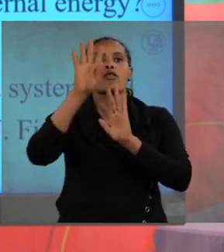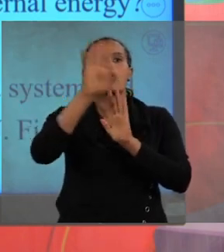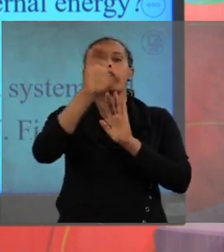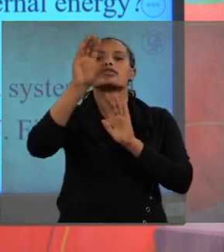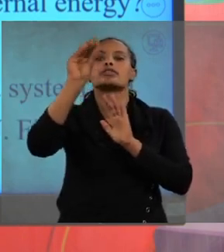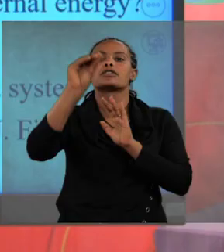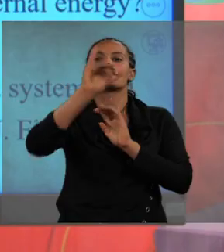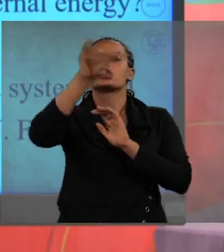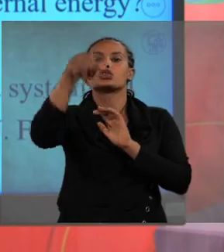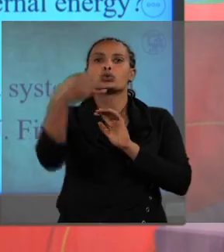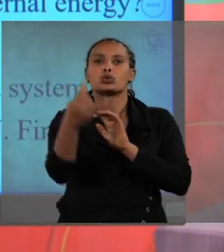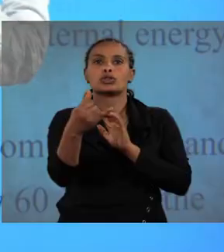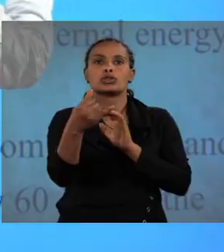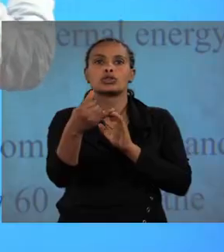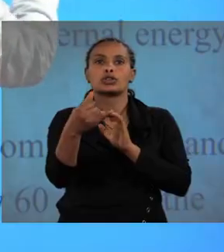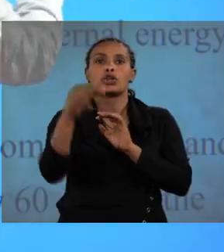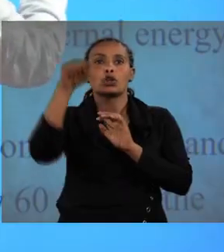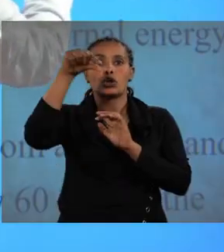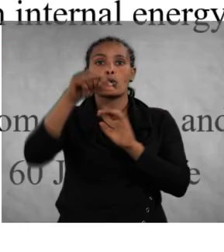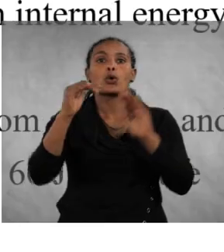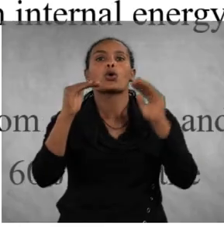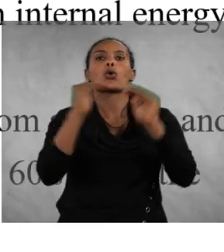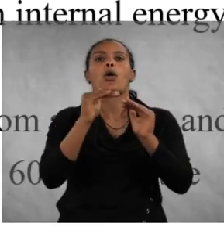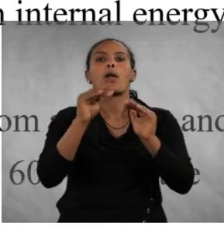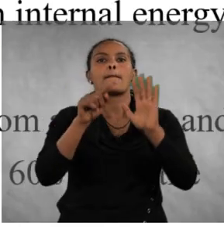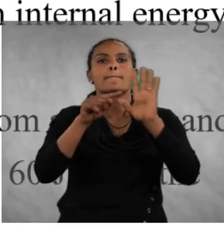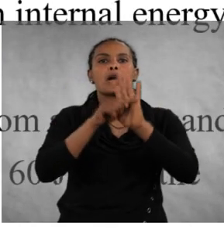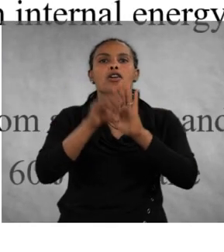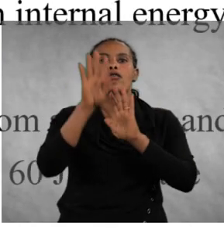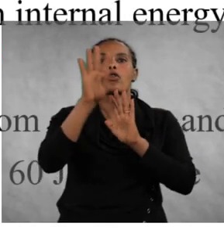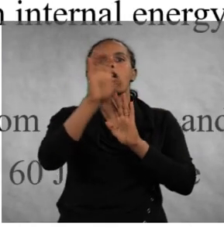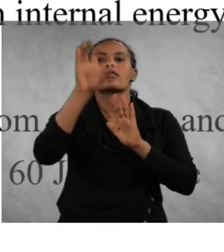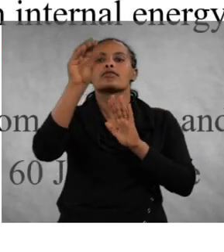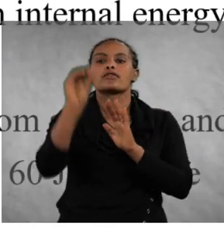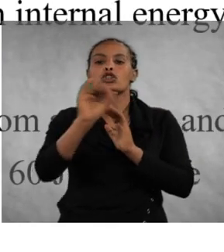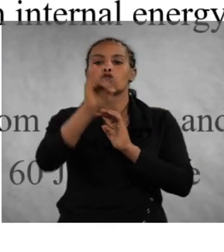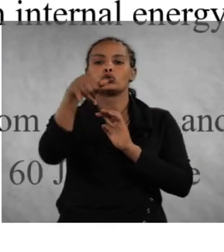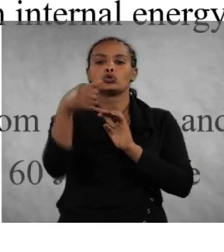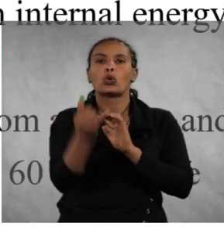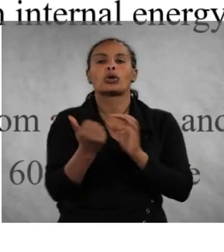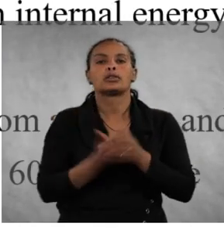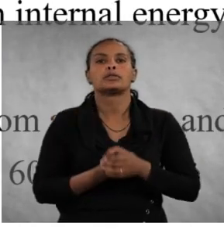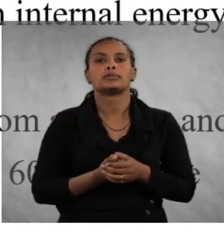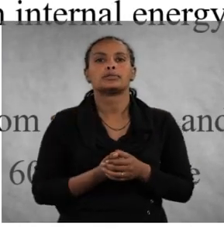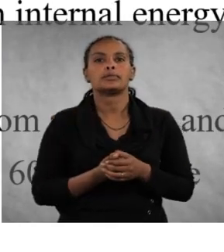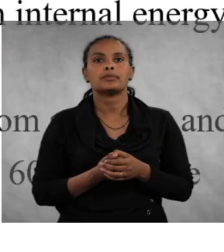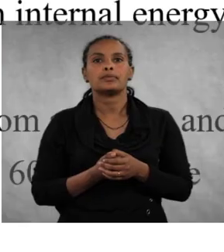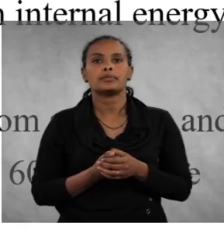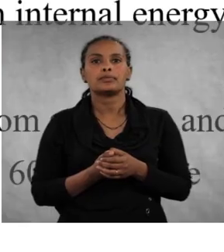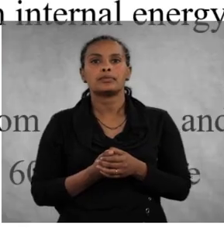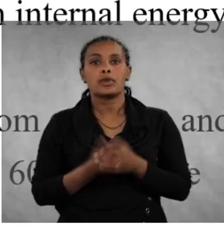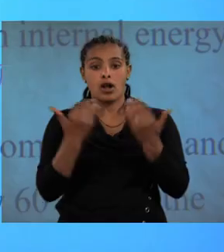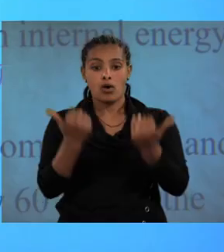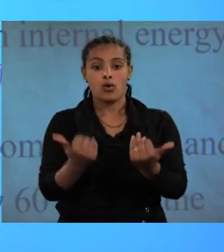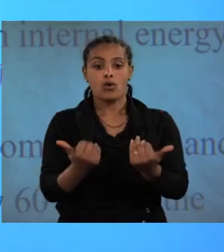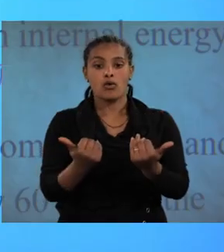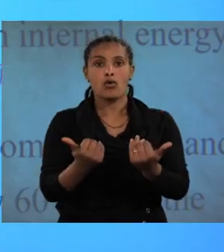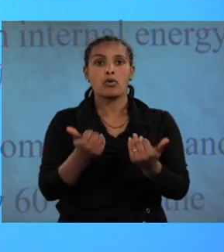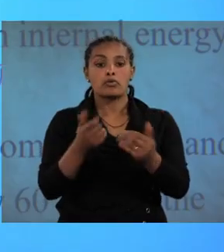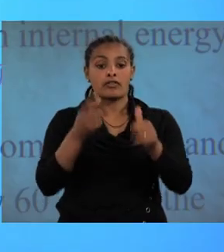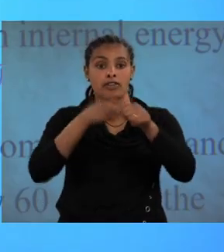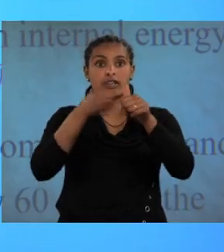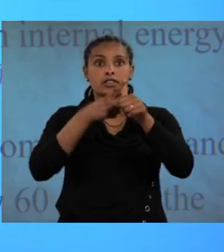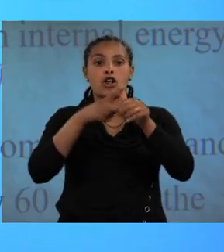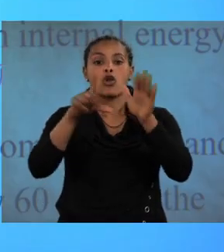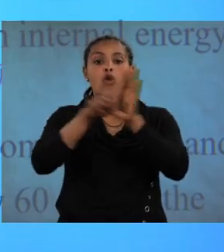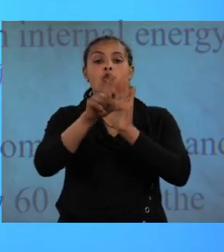joule. Q equal minus 450 joule. Now, from the